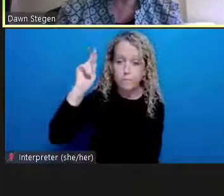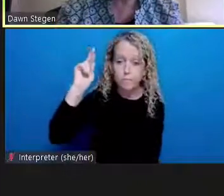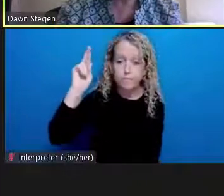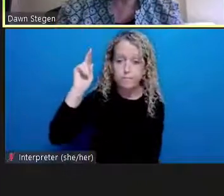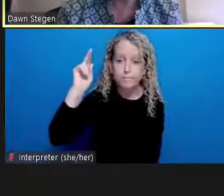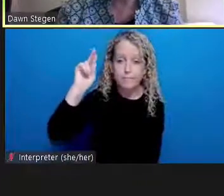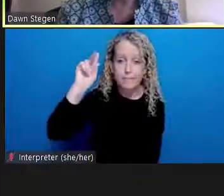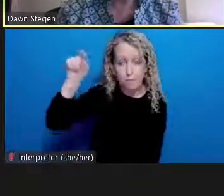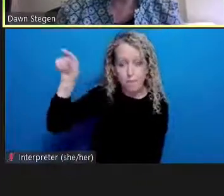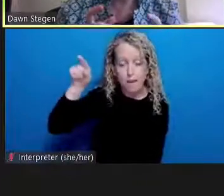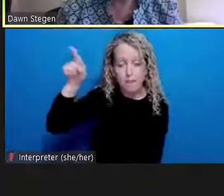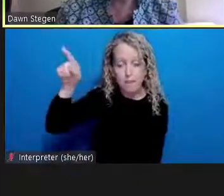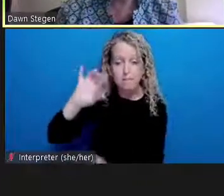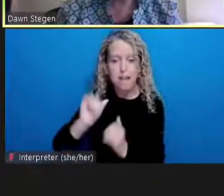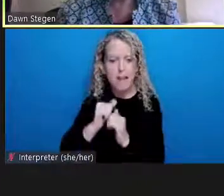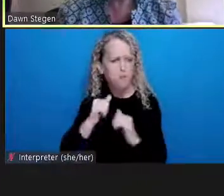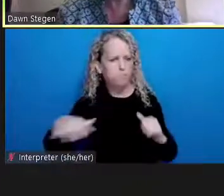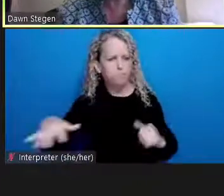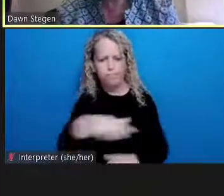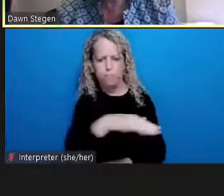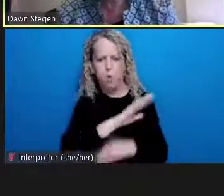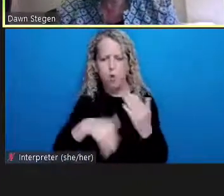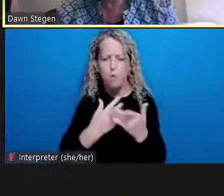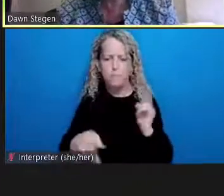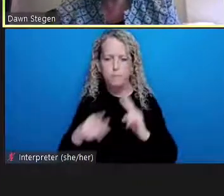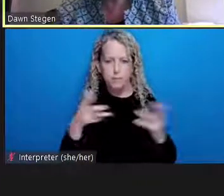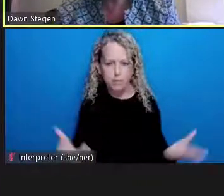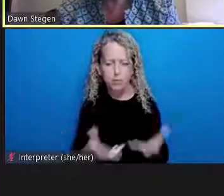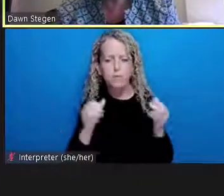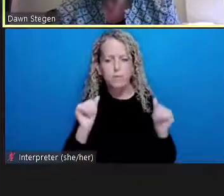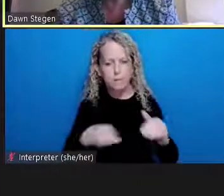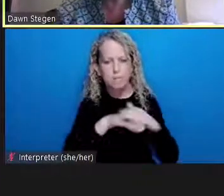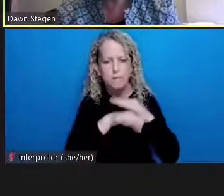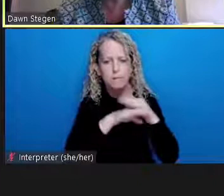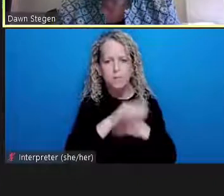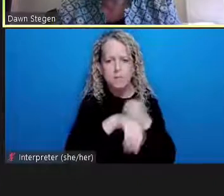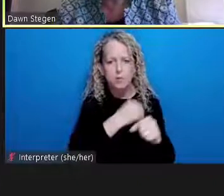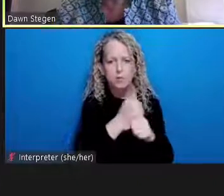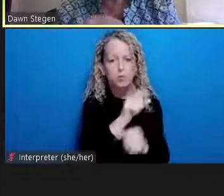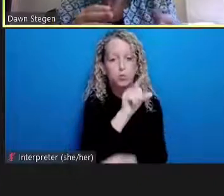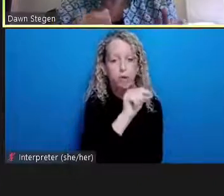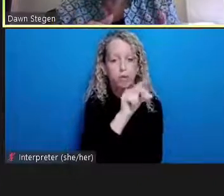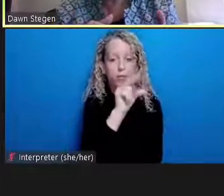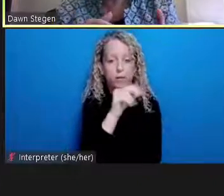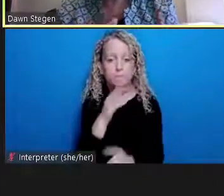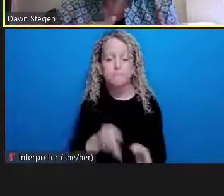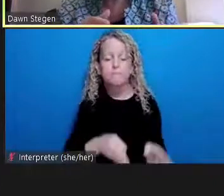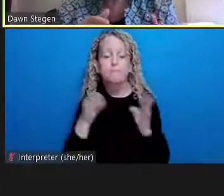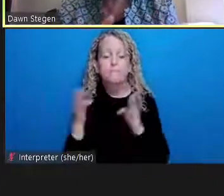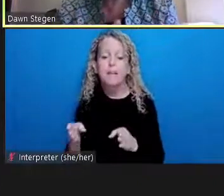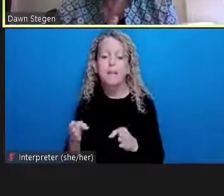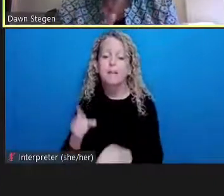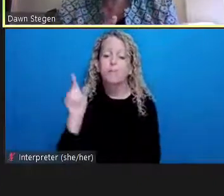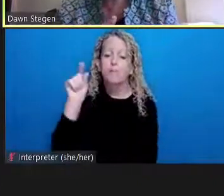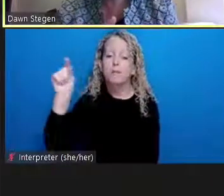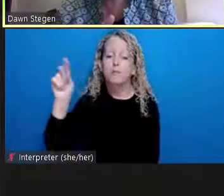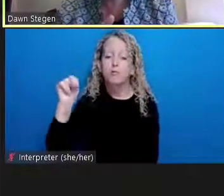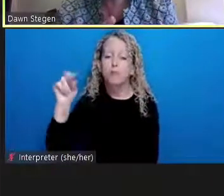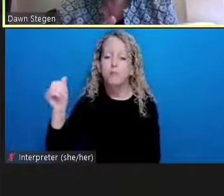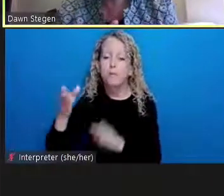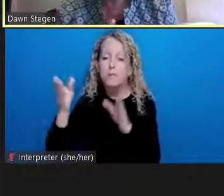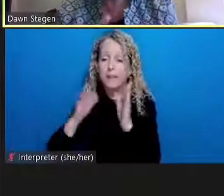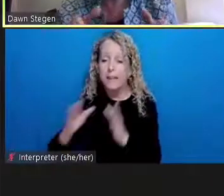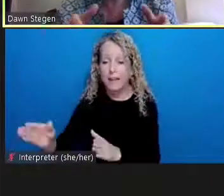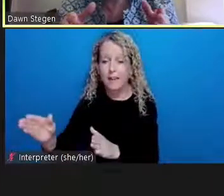by 2030. And the second document is the Government of Nova Scotia Plan. And it's our first 3-year